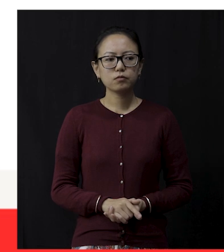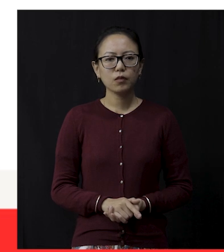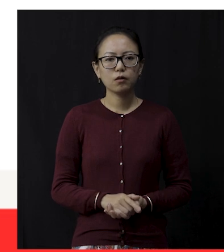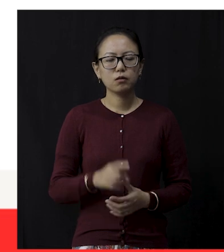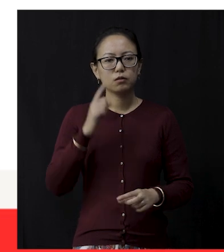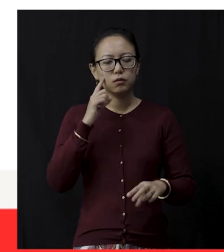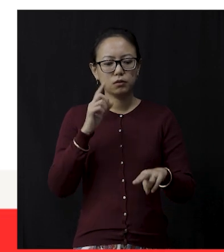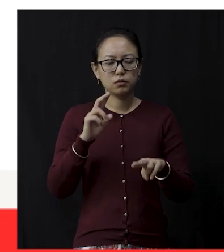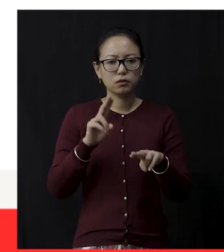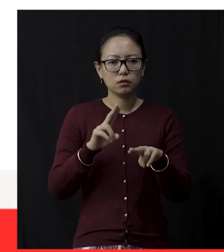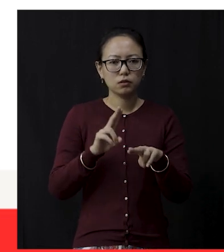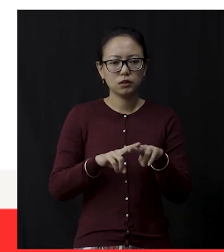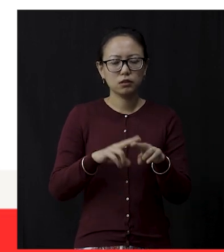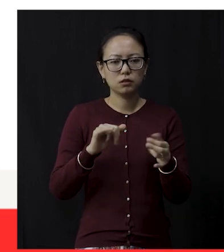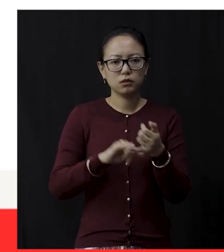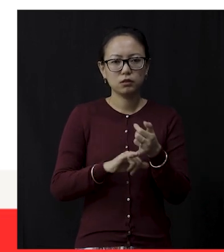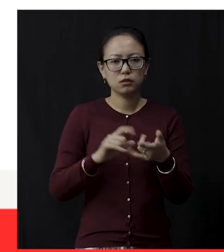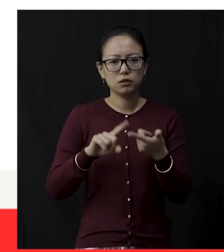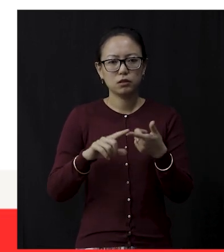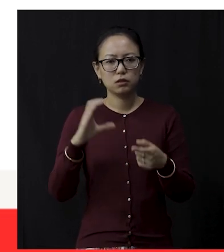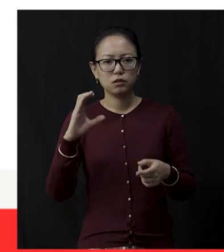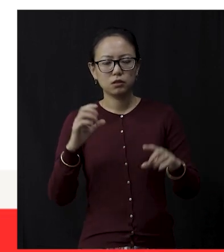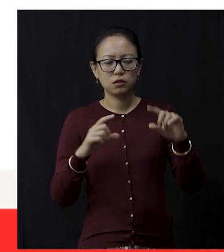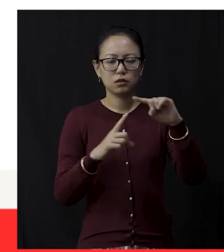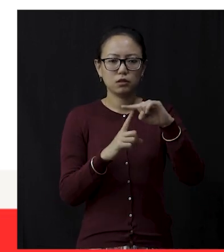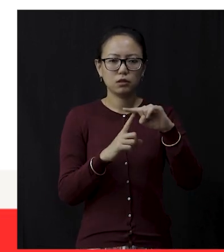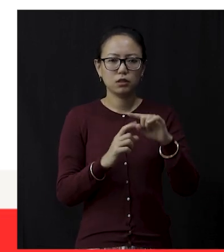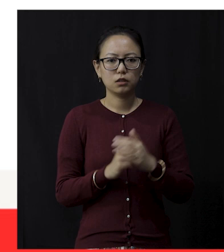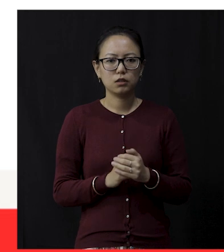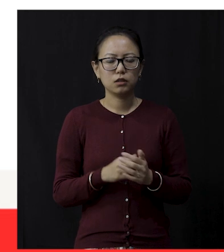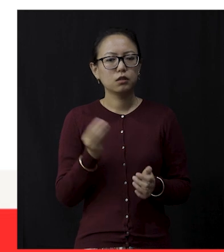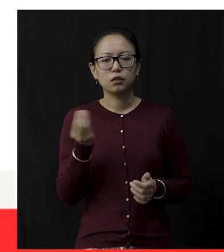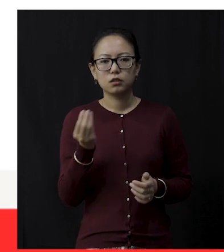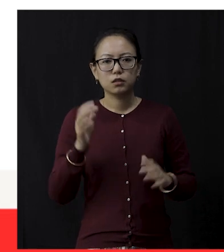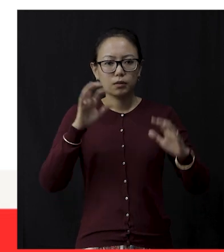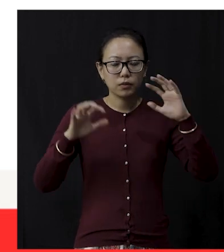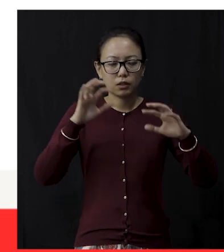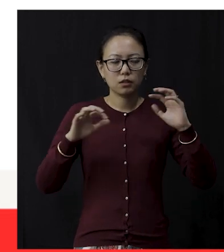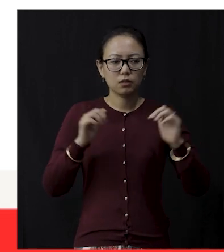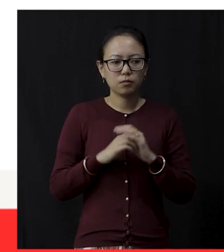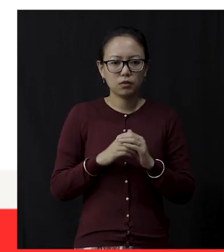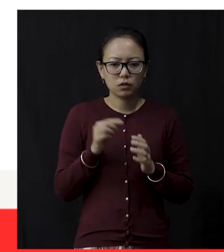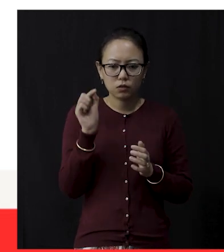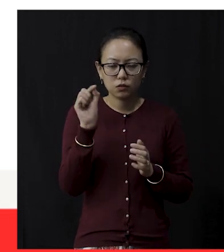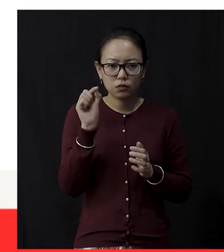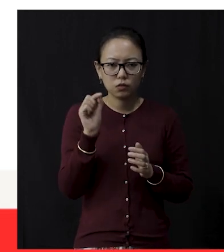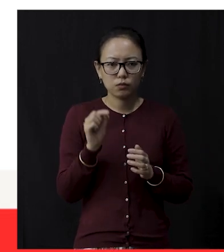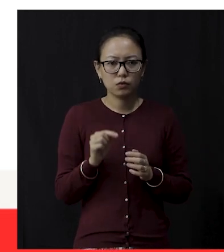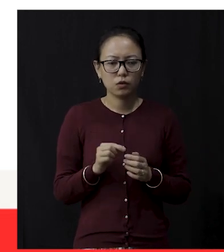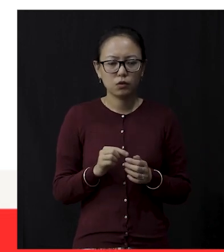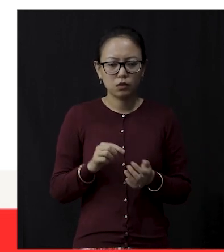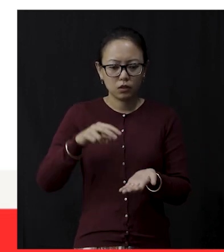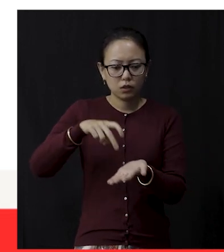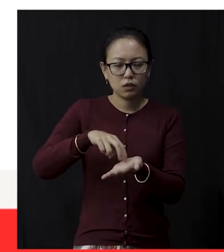insects, they have more than 4 legs, right? We can see here how many legs you have. You can count,